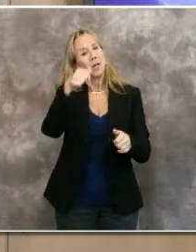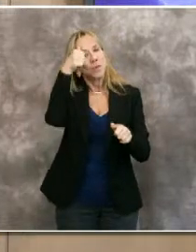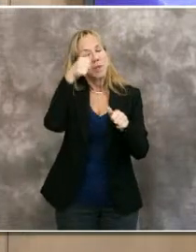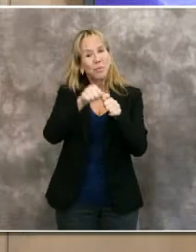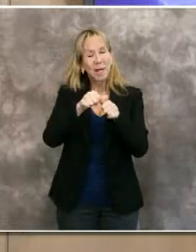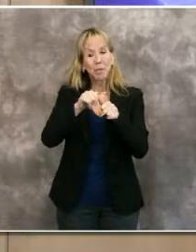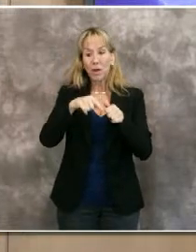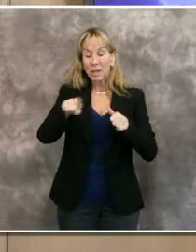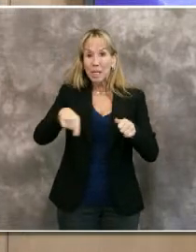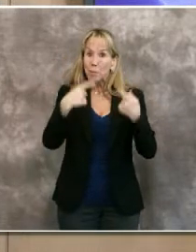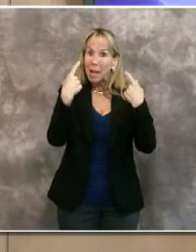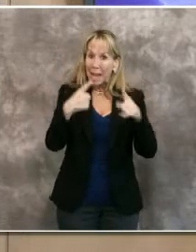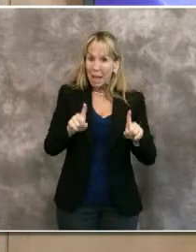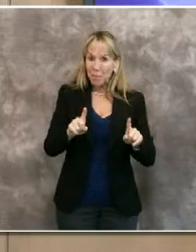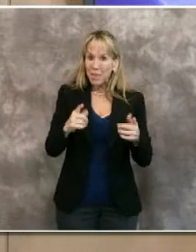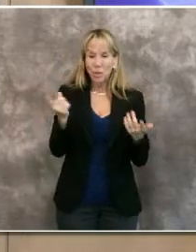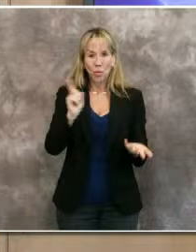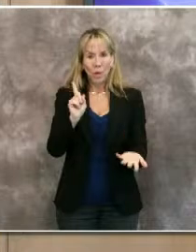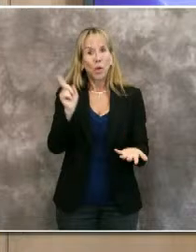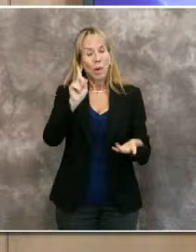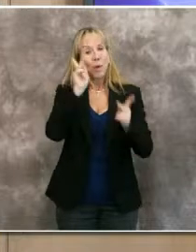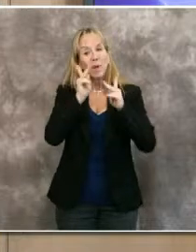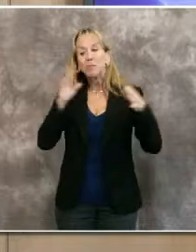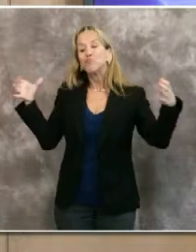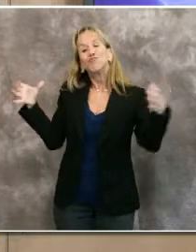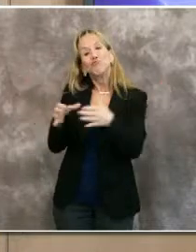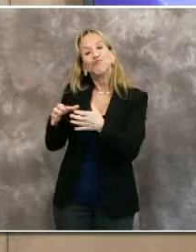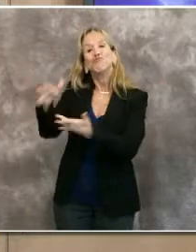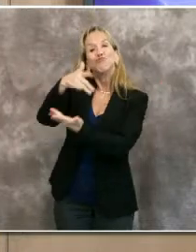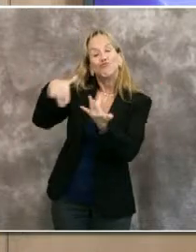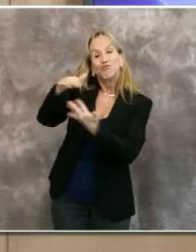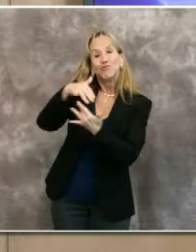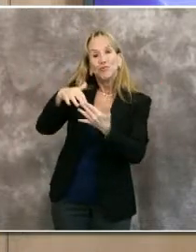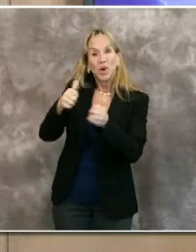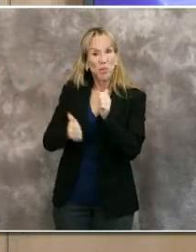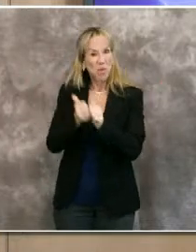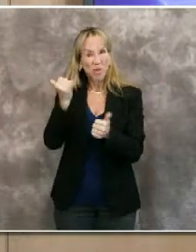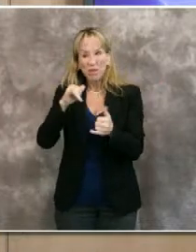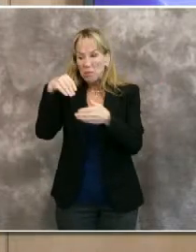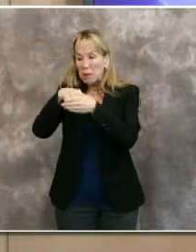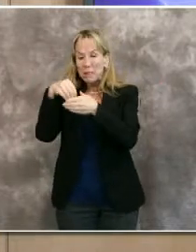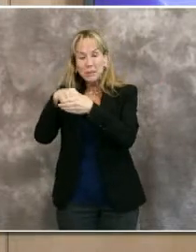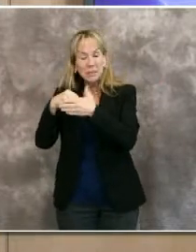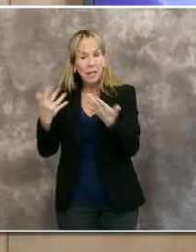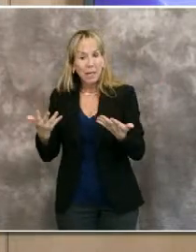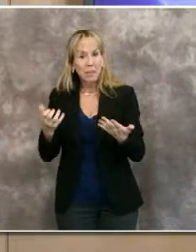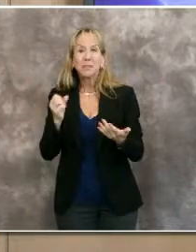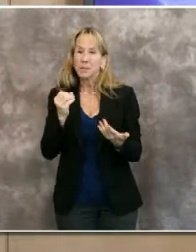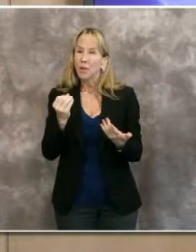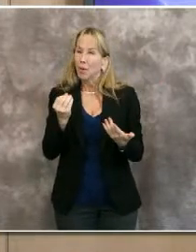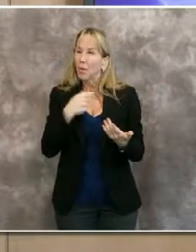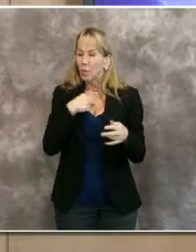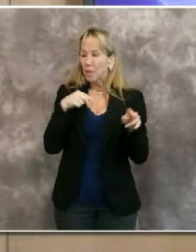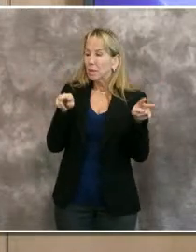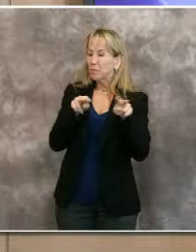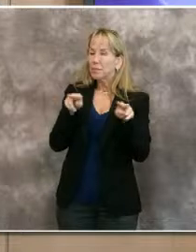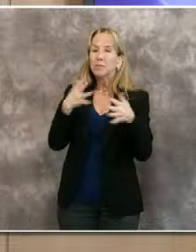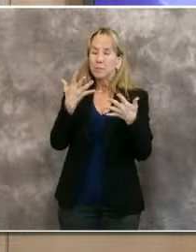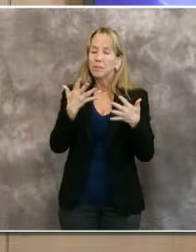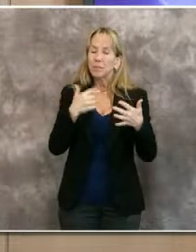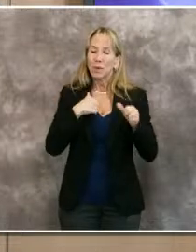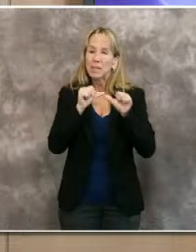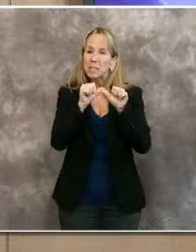these occurred in settings where individuals congregate together, generally indoors. And so we continue to urge